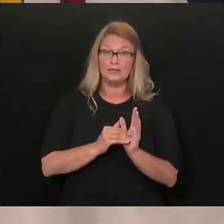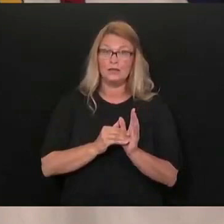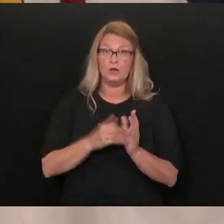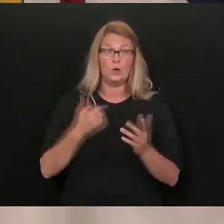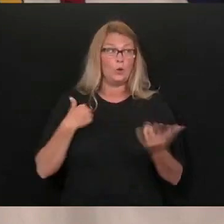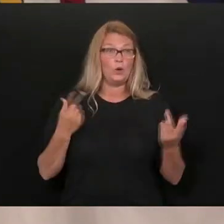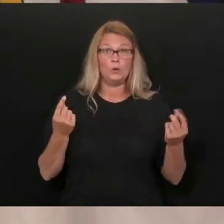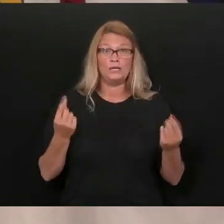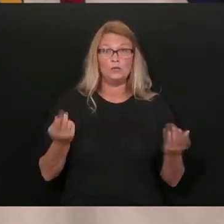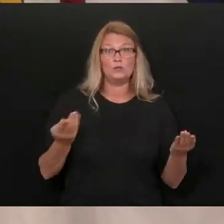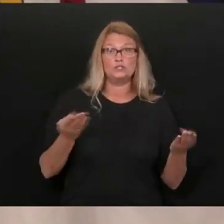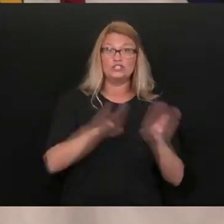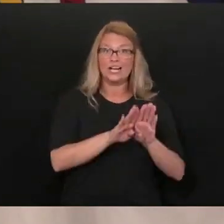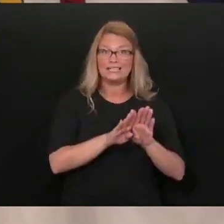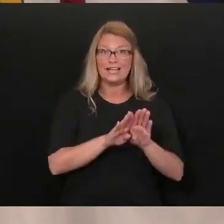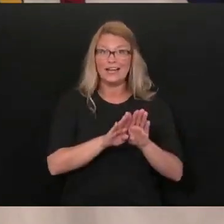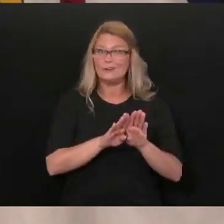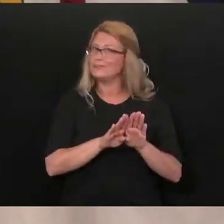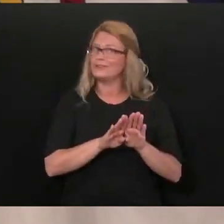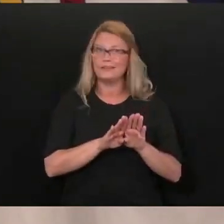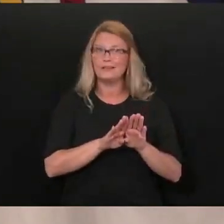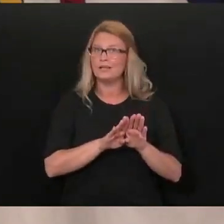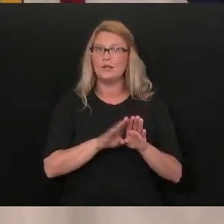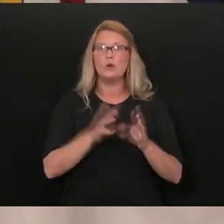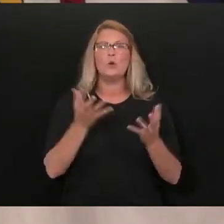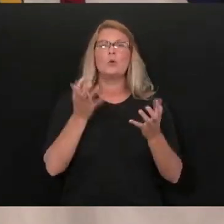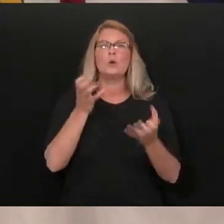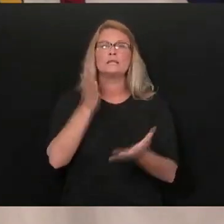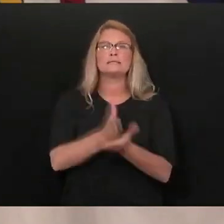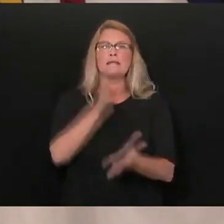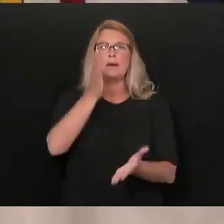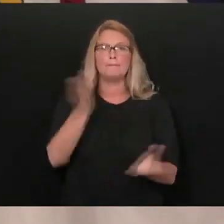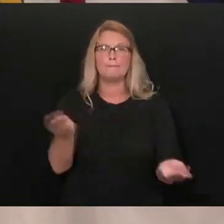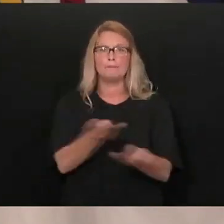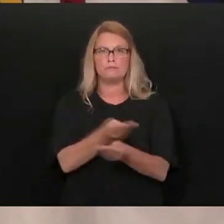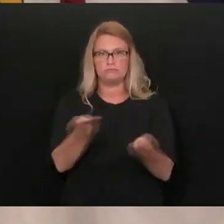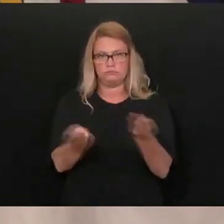down is we don't let it transmit from one to another.